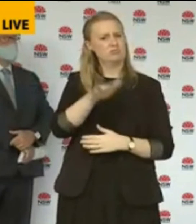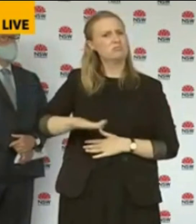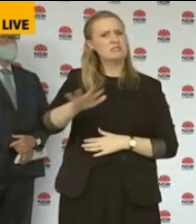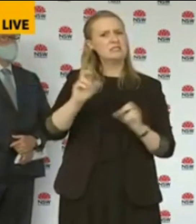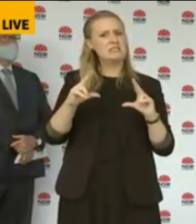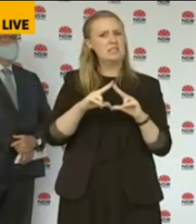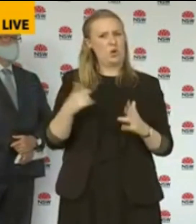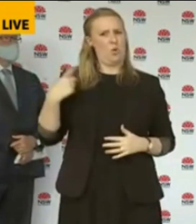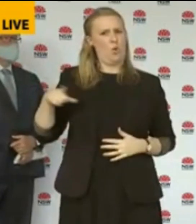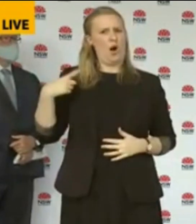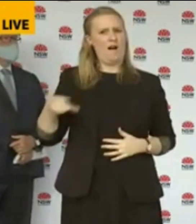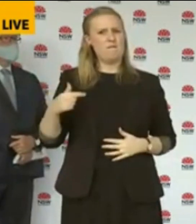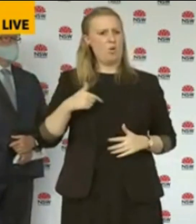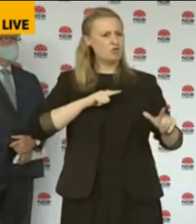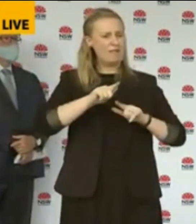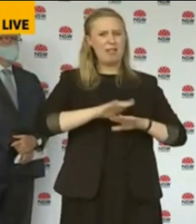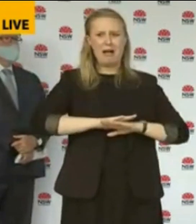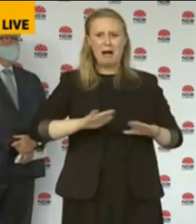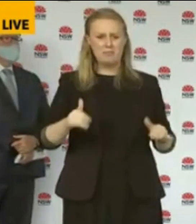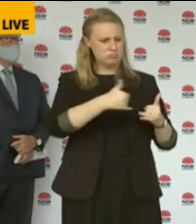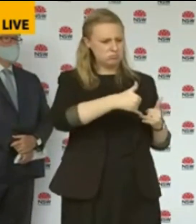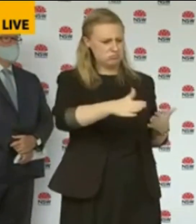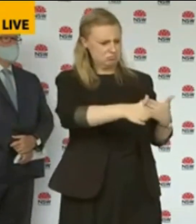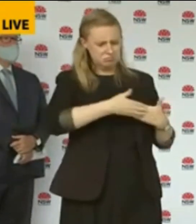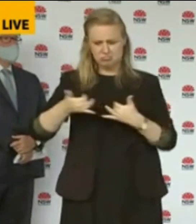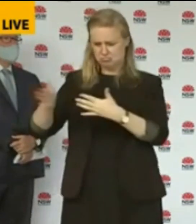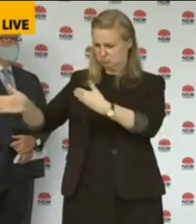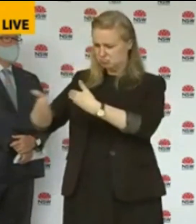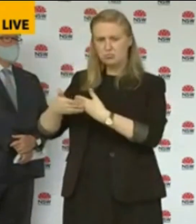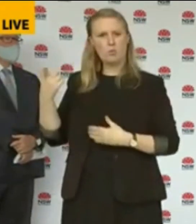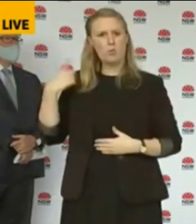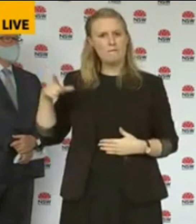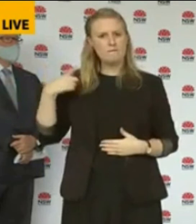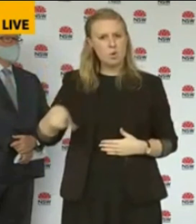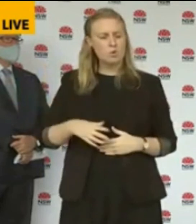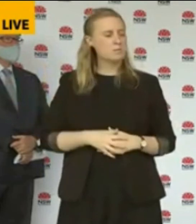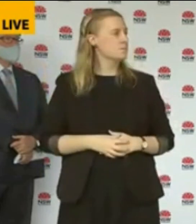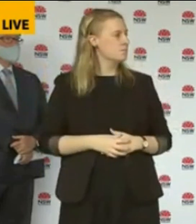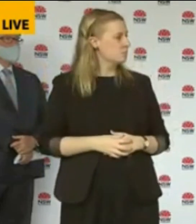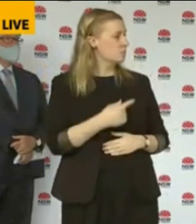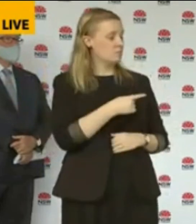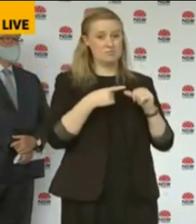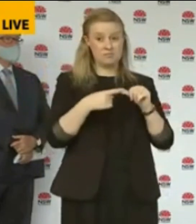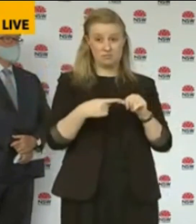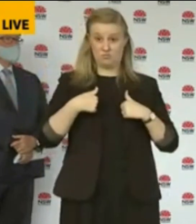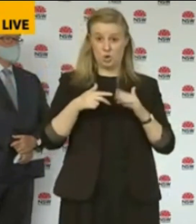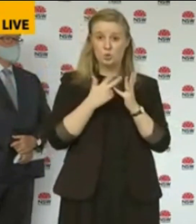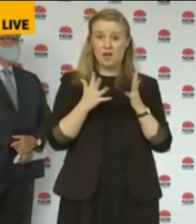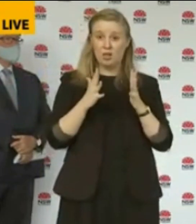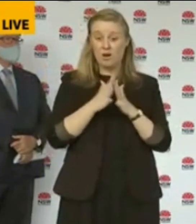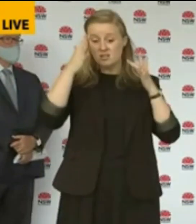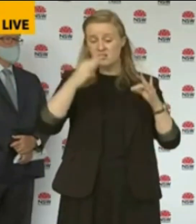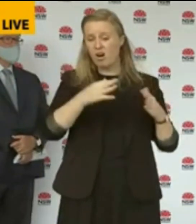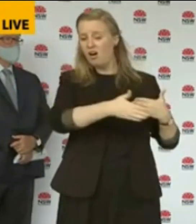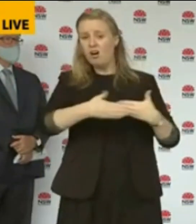Why are the borders closed? Well, I might refer to Dr. Kerry Chant in a minute, remembering the borders are closed not because of New South Wales, but because of those